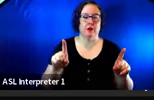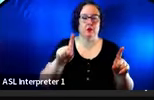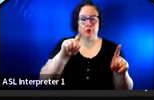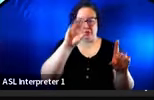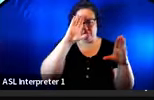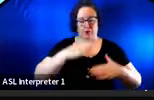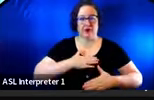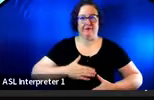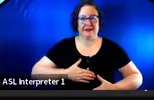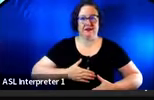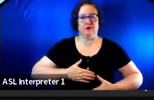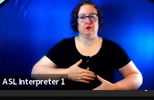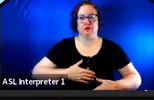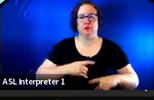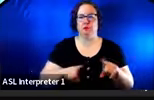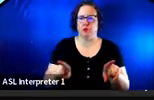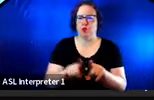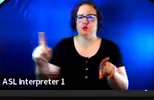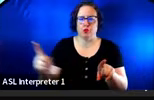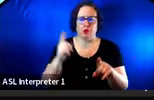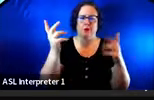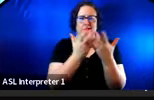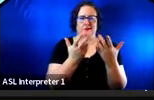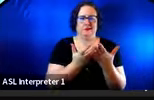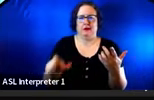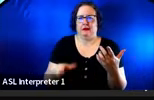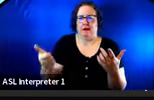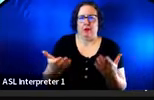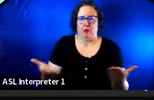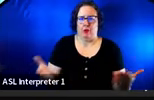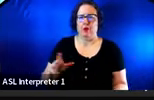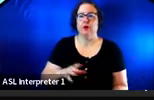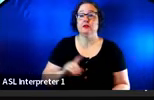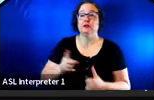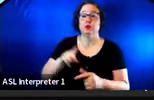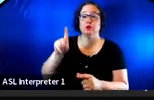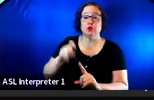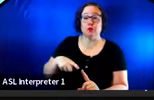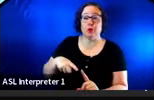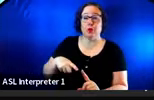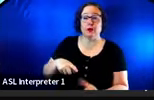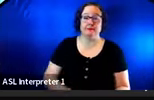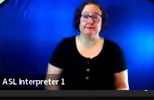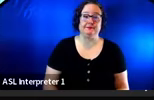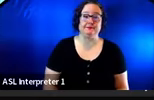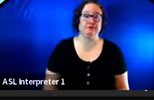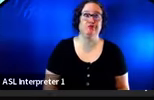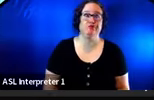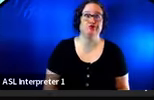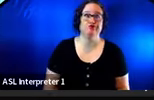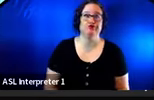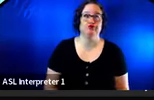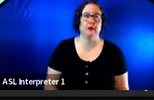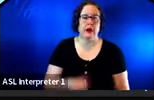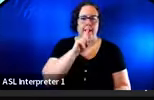the physical nature, but we will also always accommodate others as well. So to get back to the original point, I don't think concretely right now